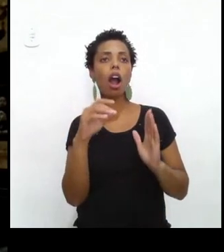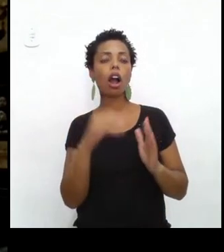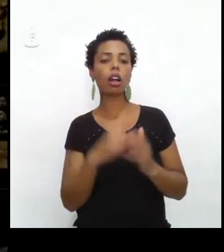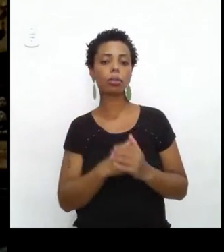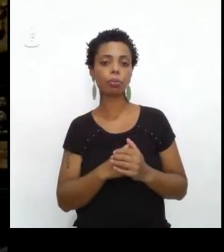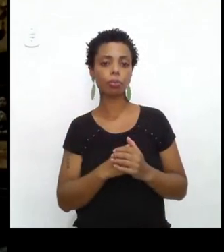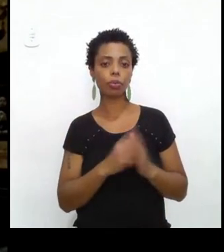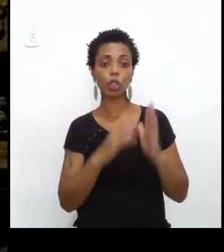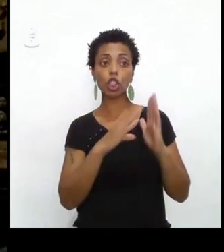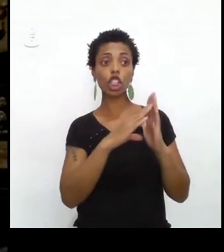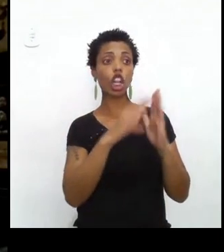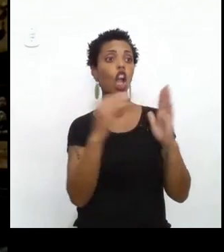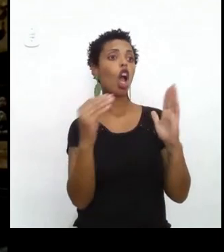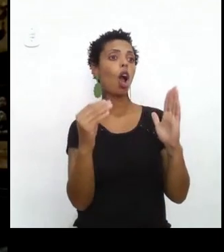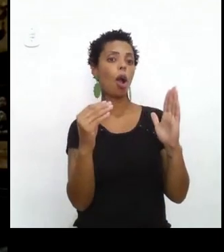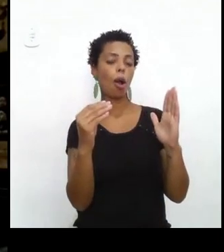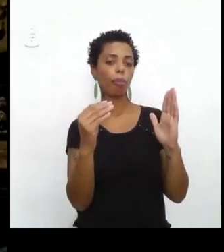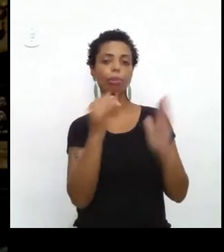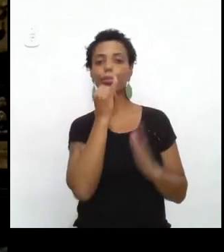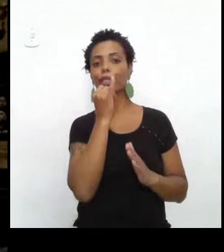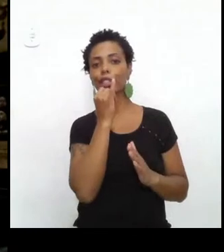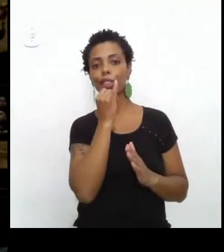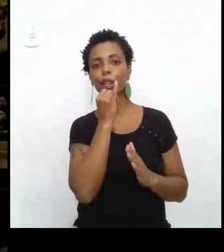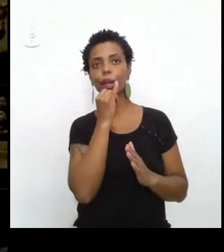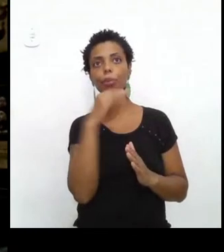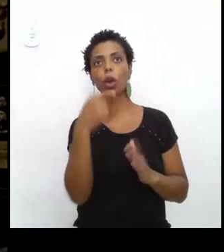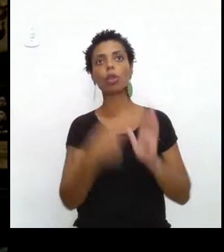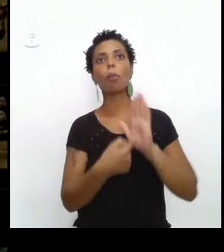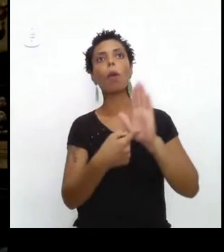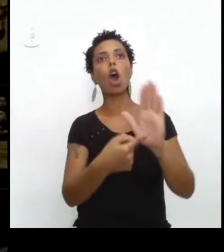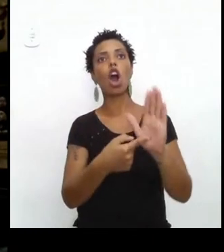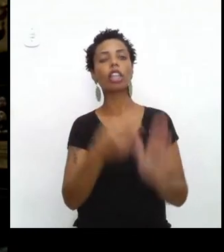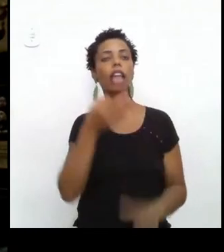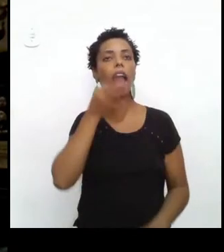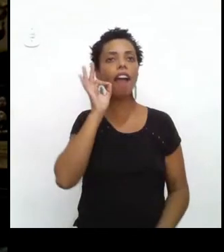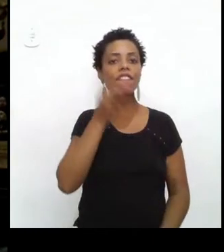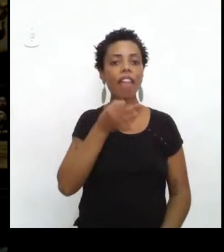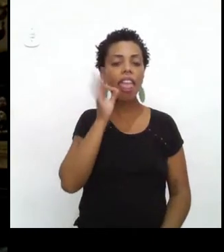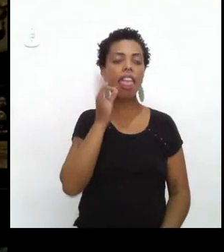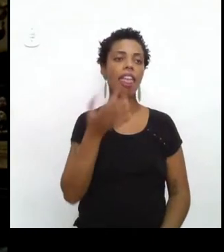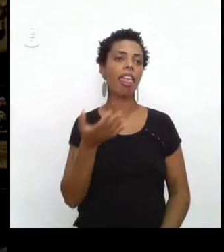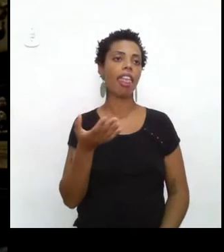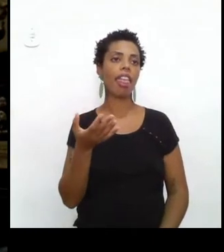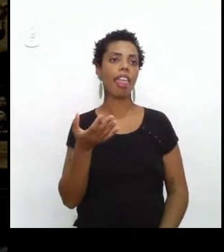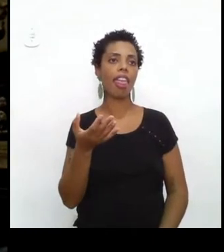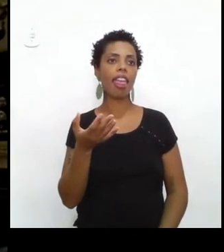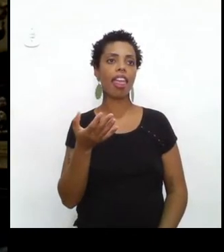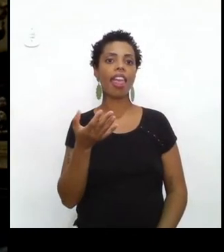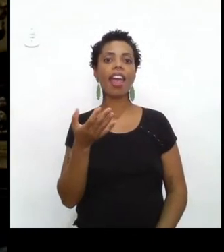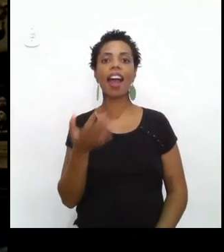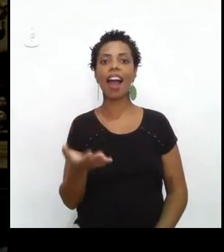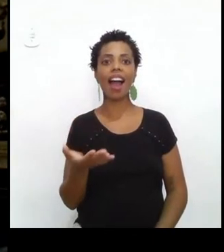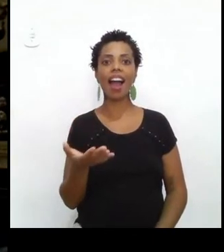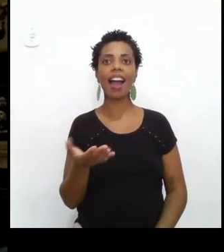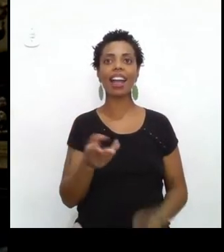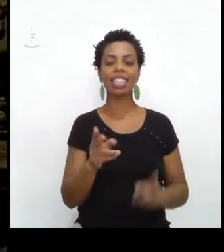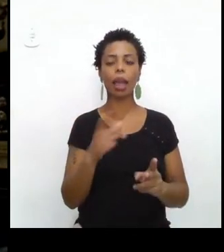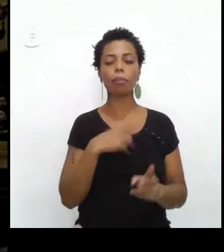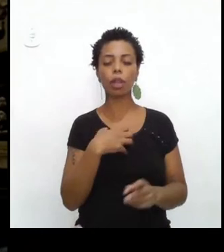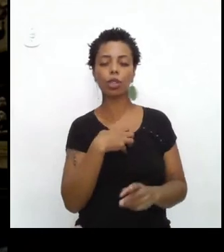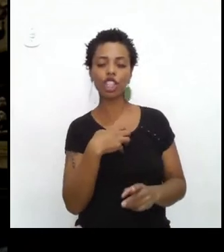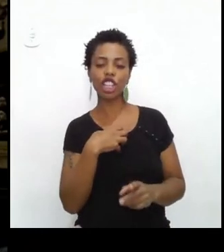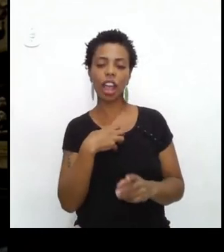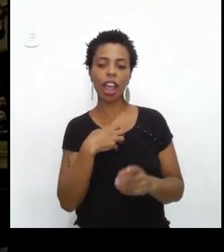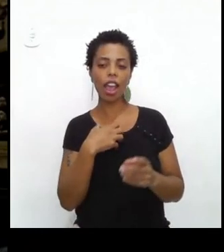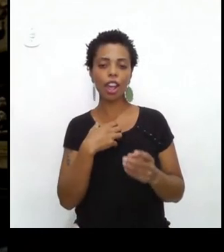Tool and rock Stone alto de pote e nudez sexy Red Storm music and just